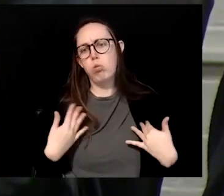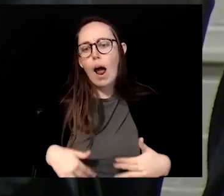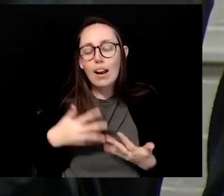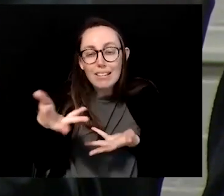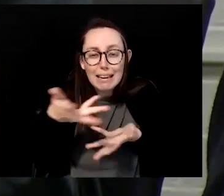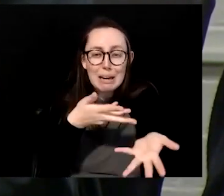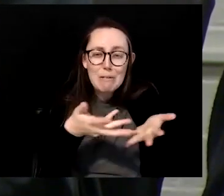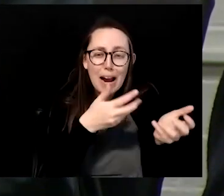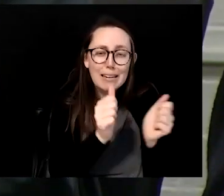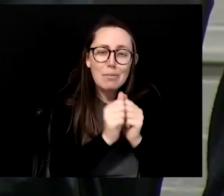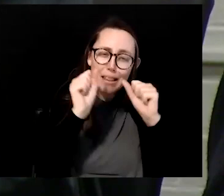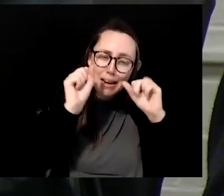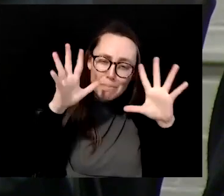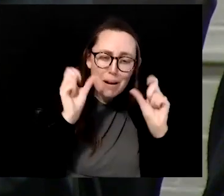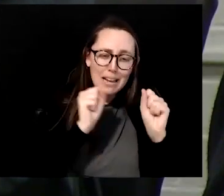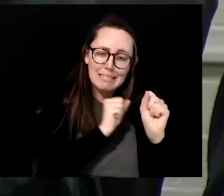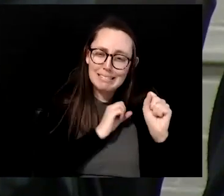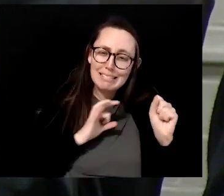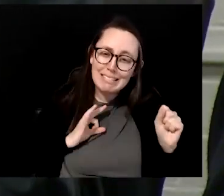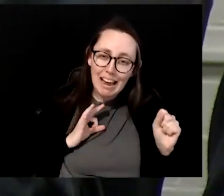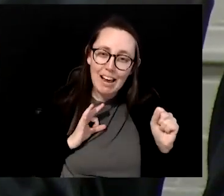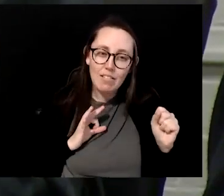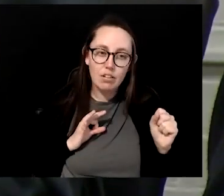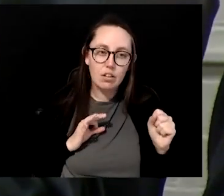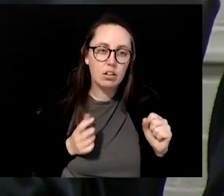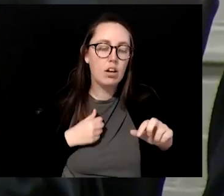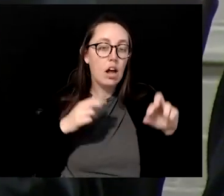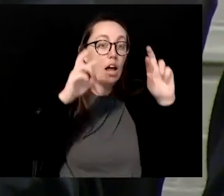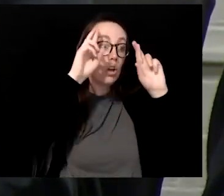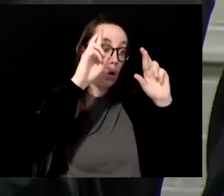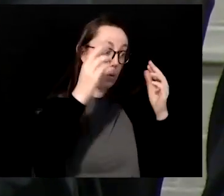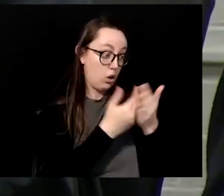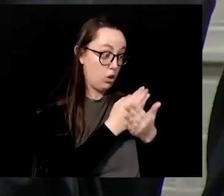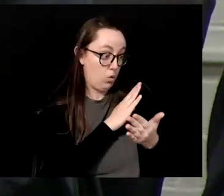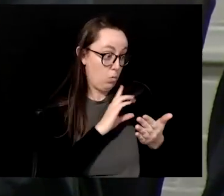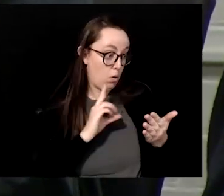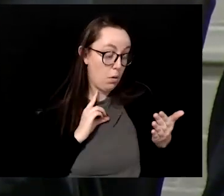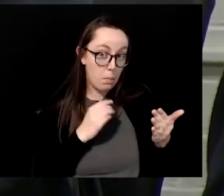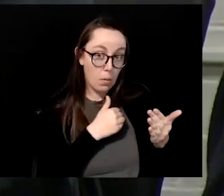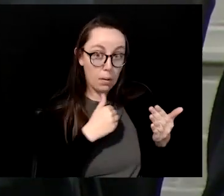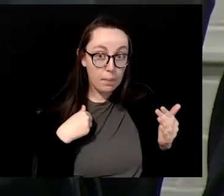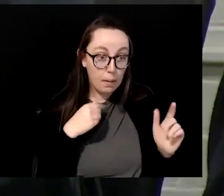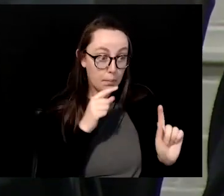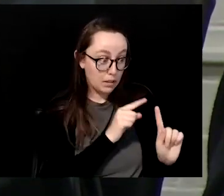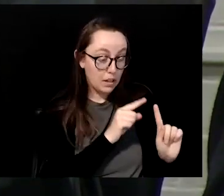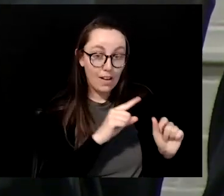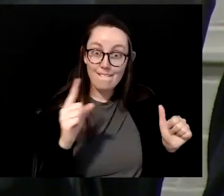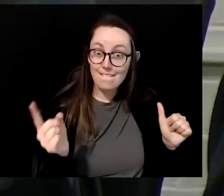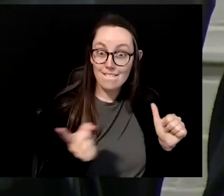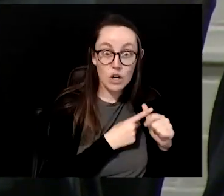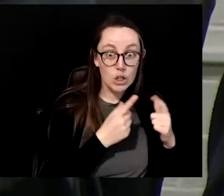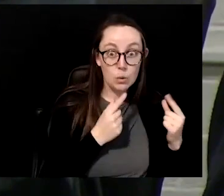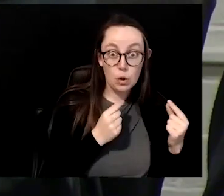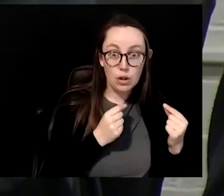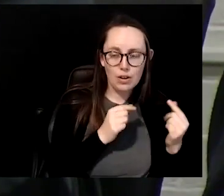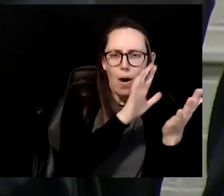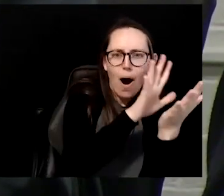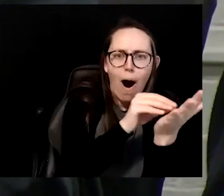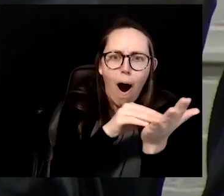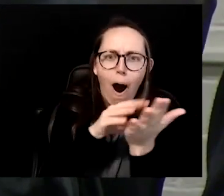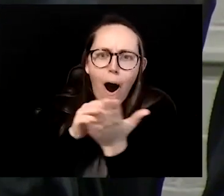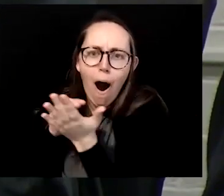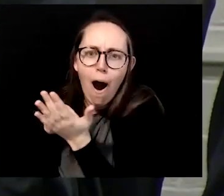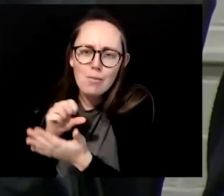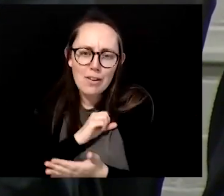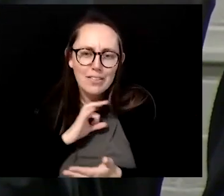hope the new board members make it their first order of business to learn about and appreciate the people who make the town run well even